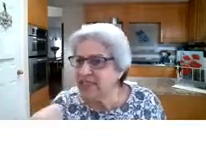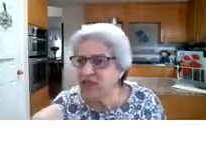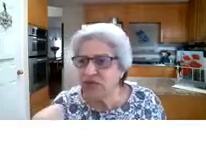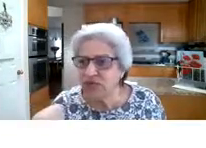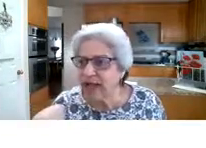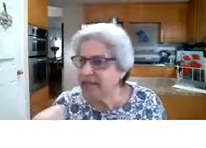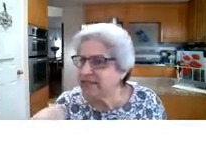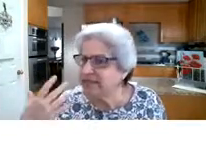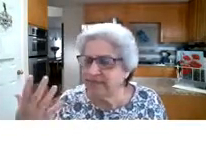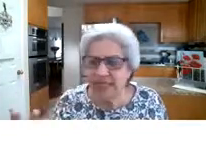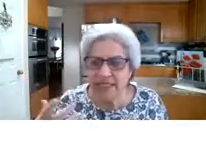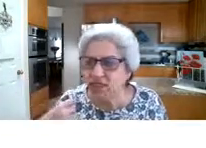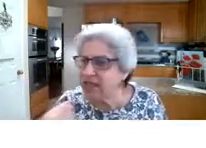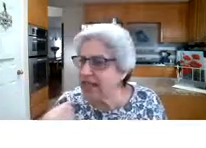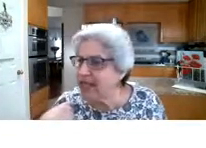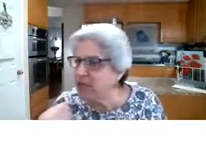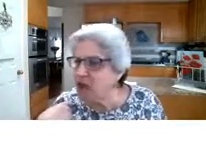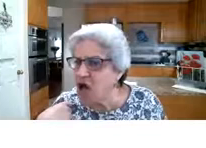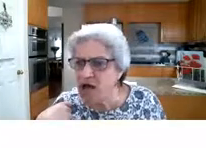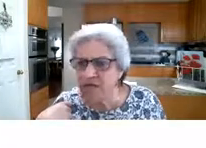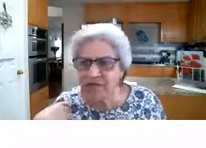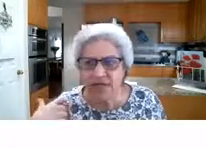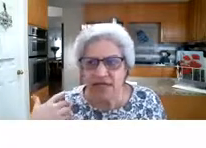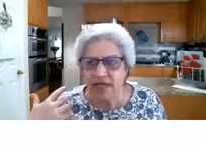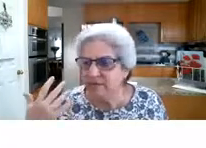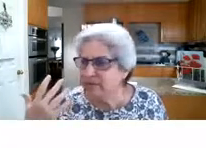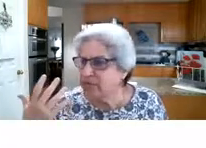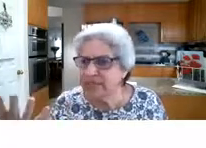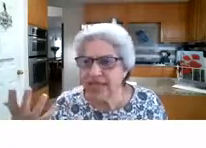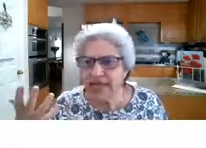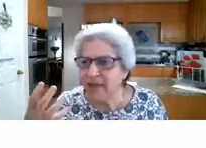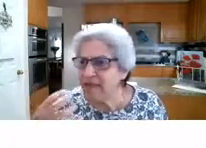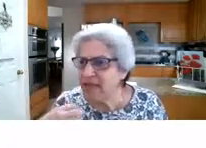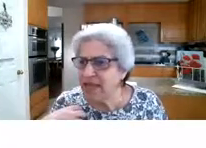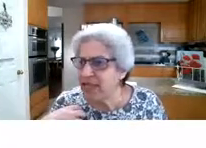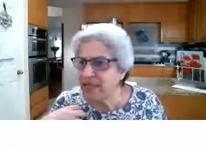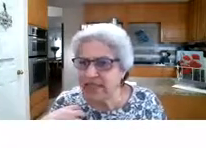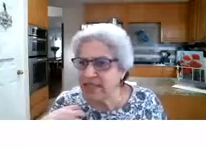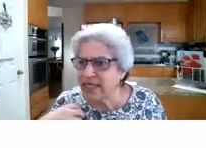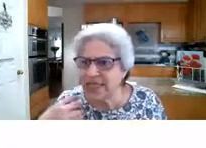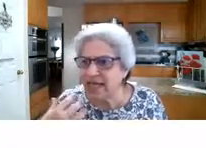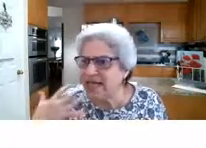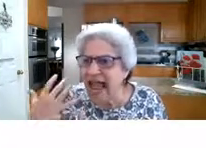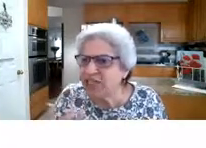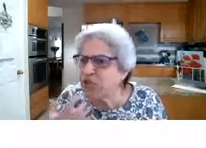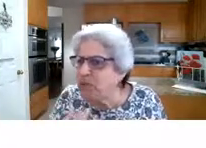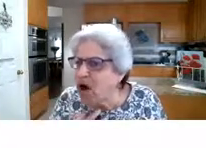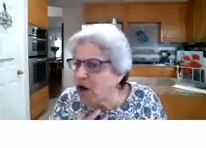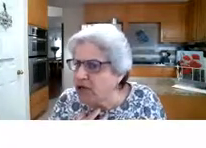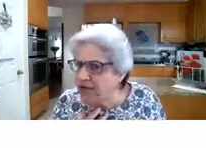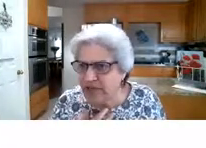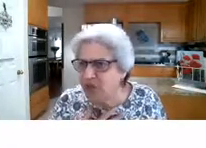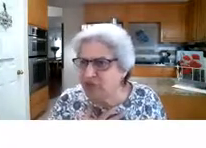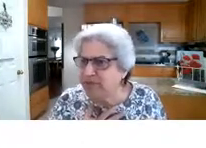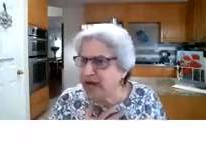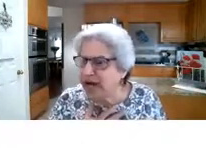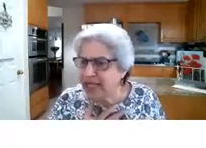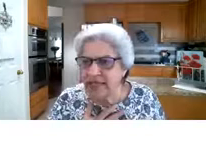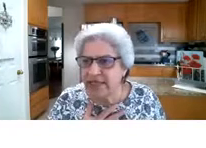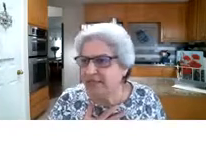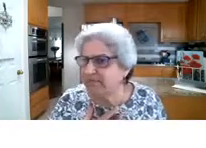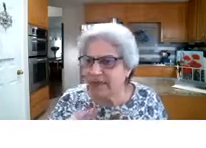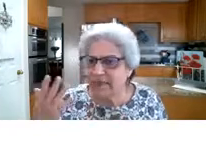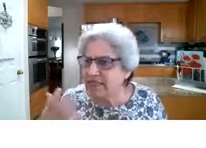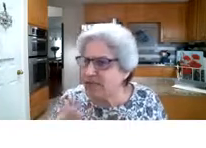anything that doesn't look right? Doesn't look like it belongs? Looks like maybe it isn't a natural part of the human